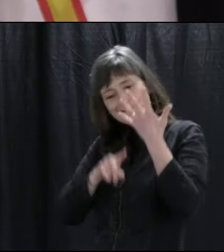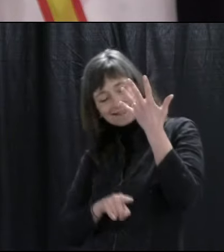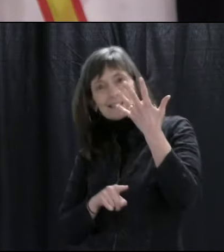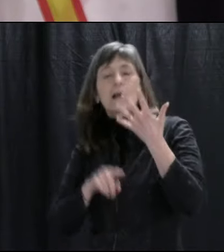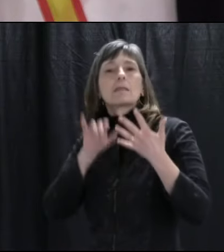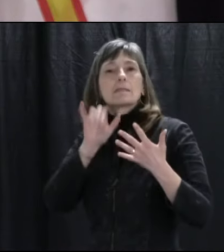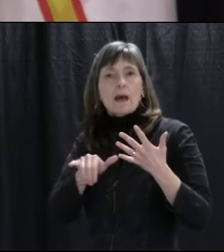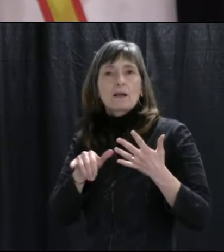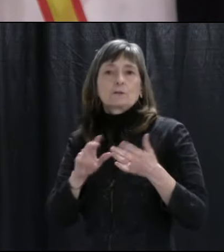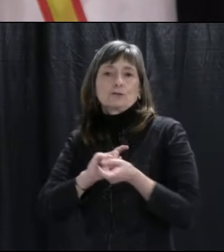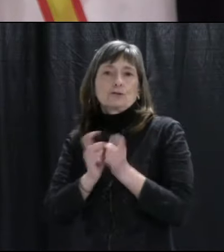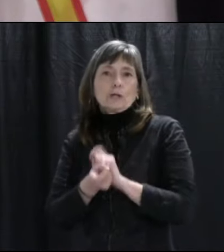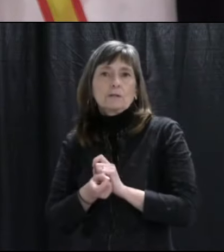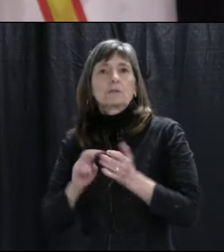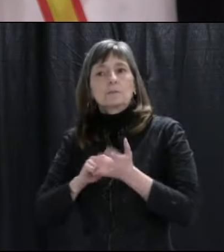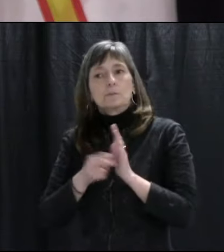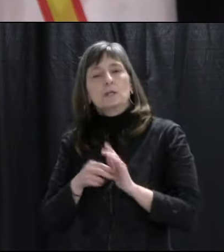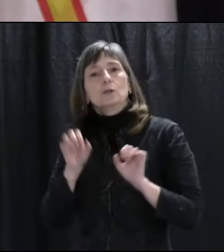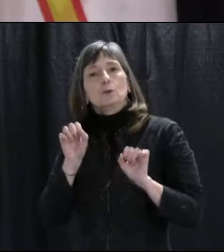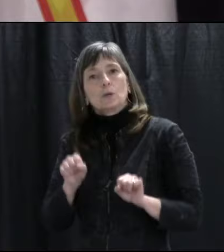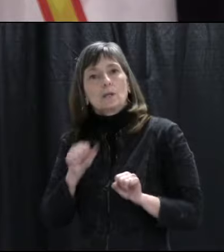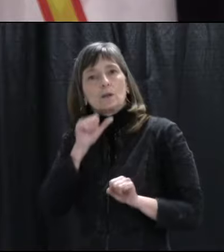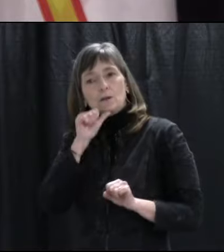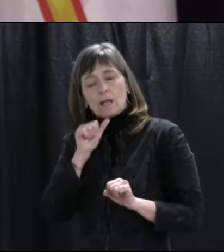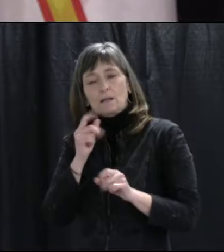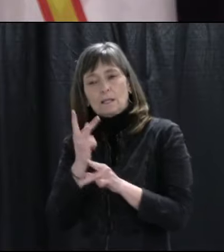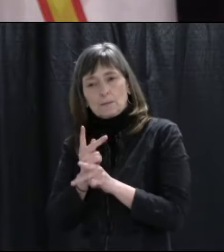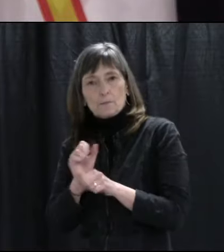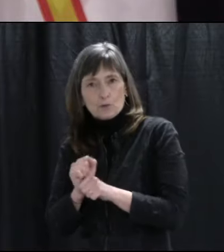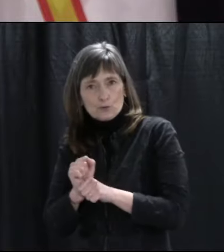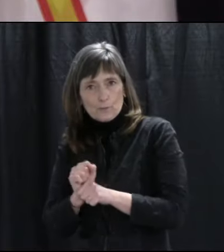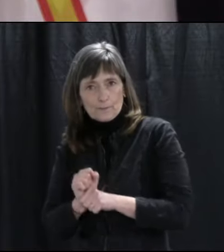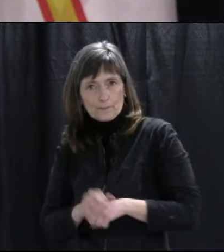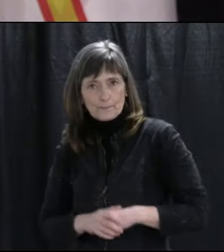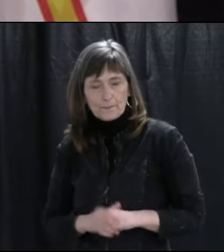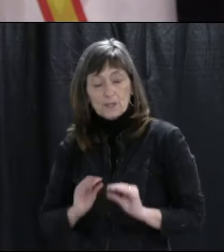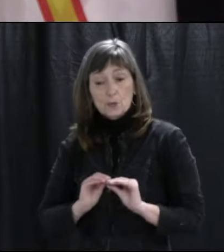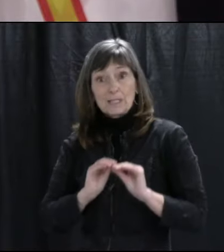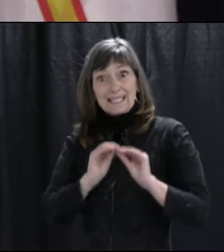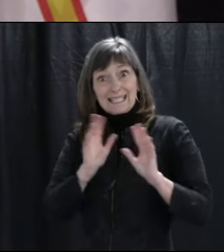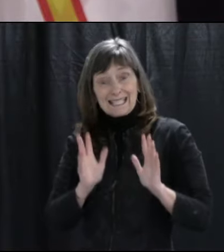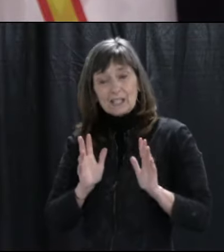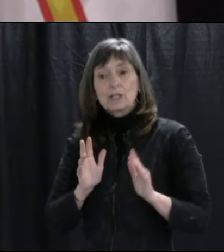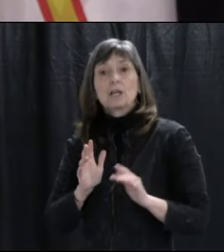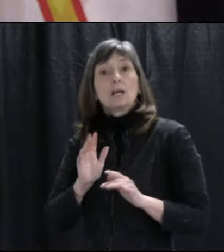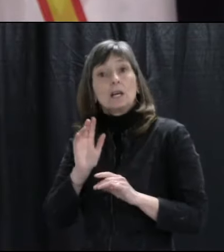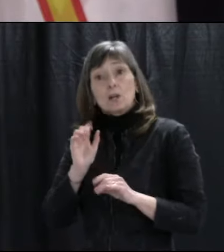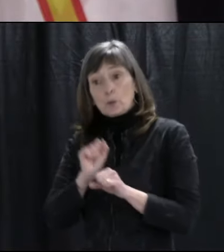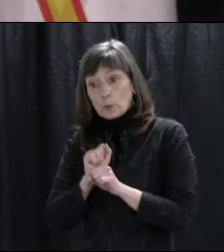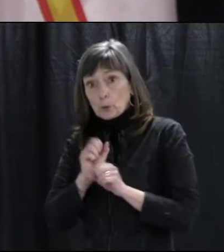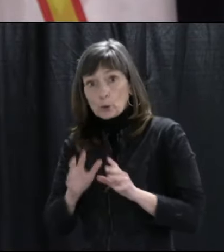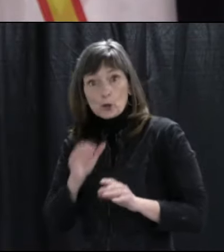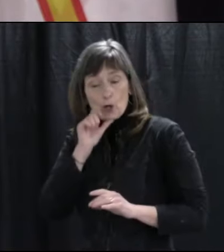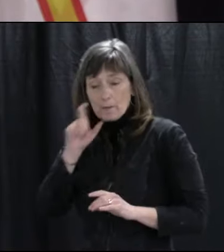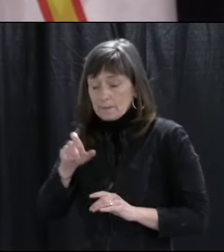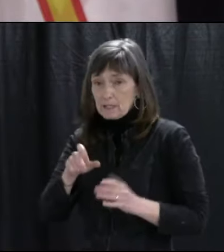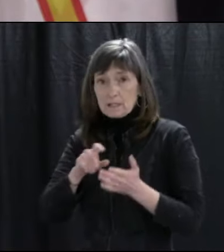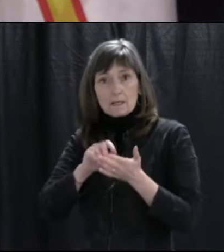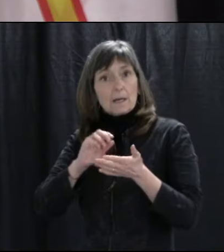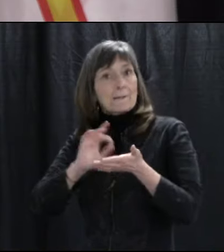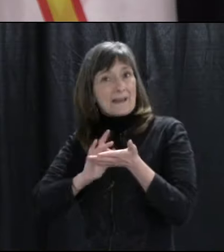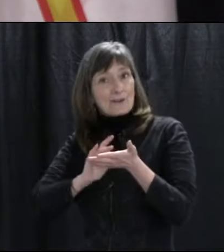Labor Standards Act is all about. So they make it quite clear that the employee will not be required to provide medical